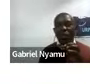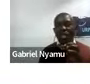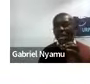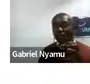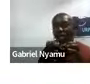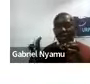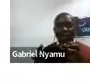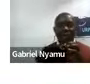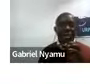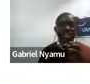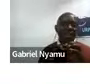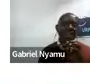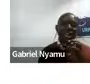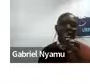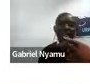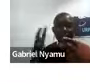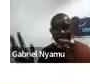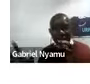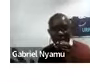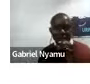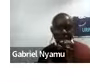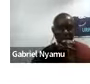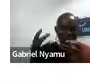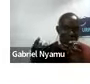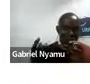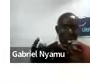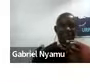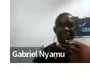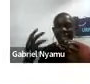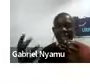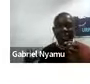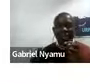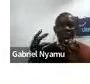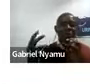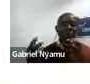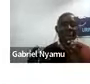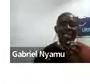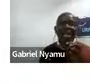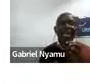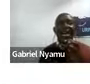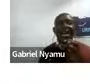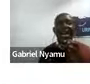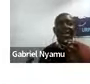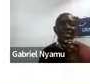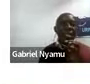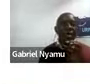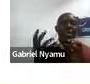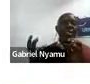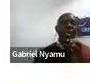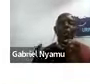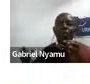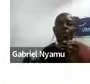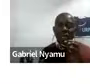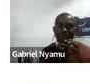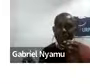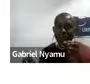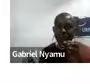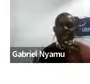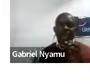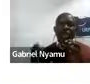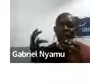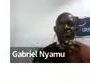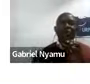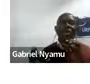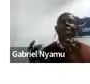you through this. I have drawn it for myself in another version, but I will not show that. Maybe in another conversation we'll do that. These are some of the things. How do you build